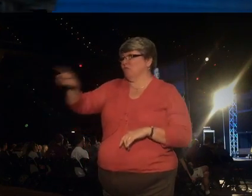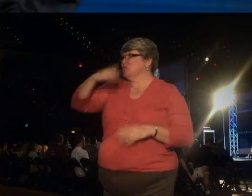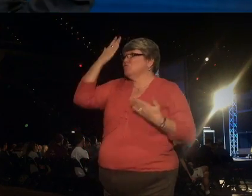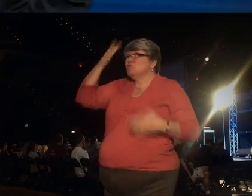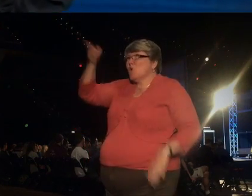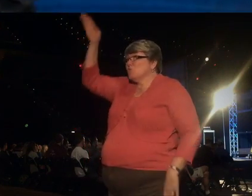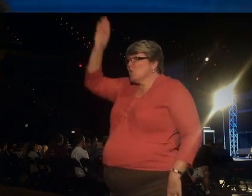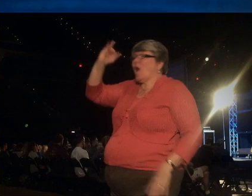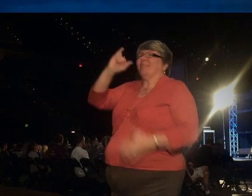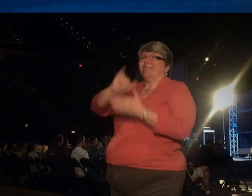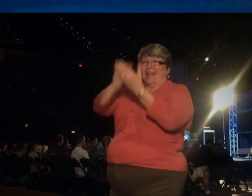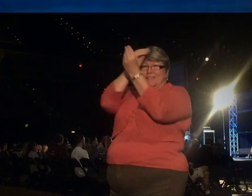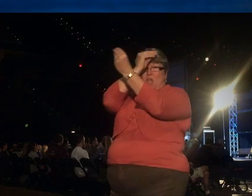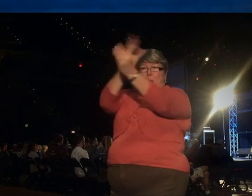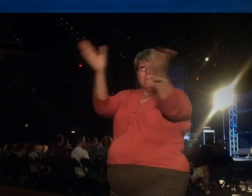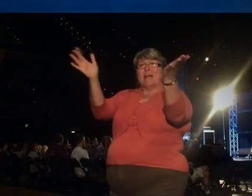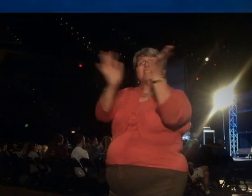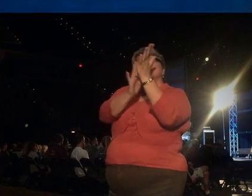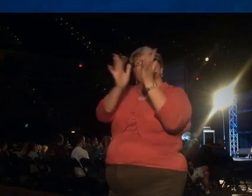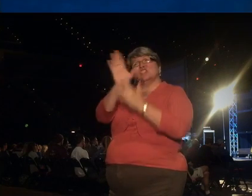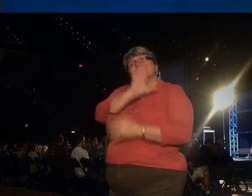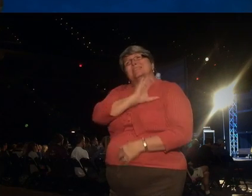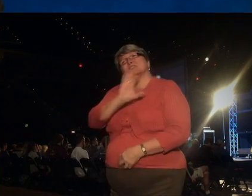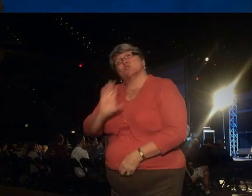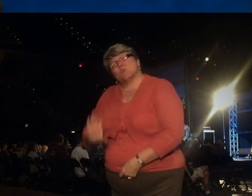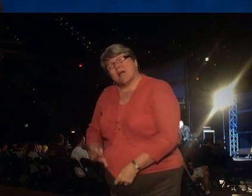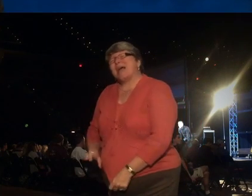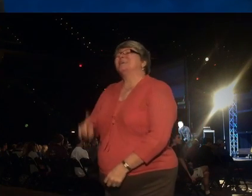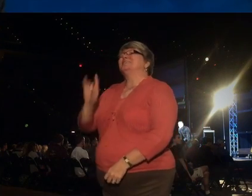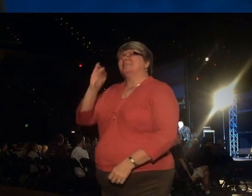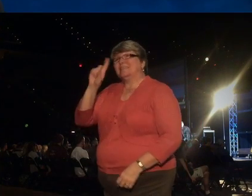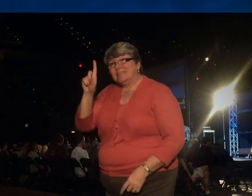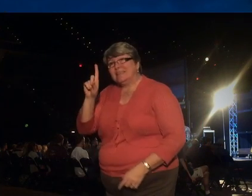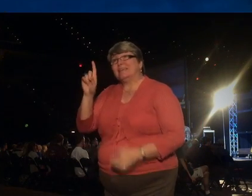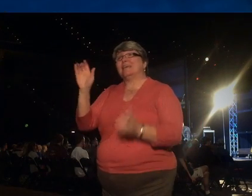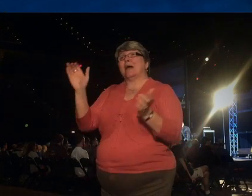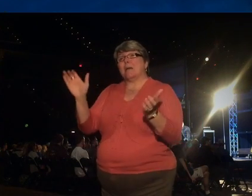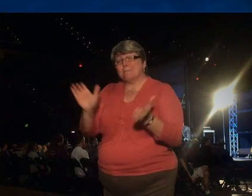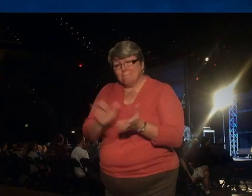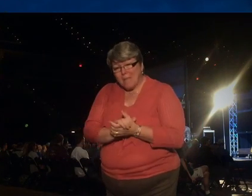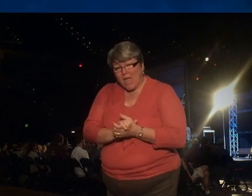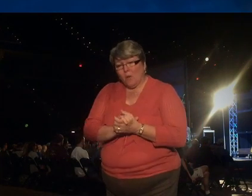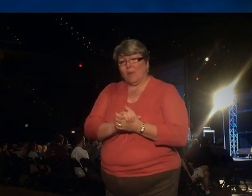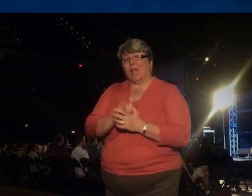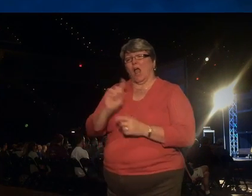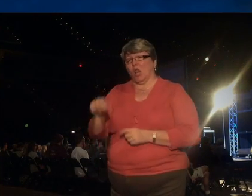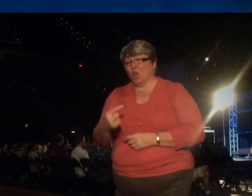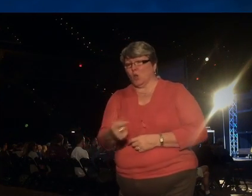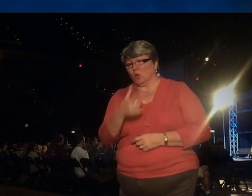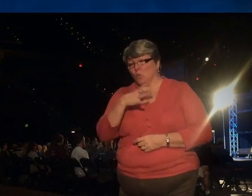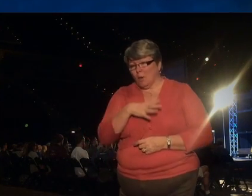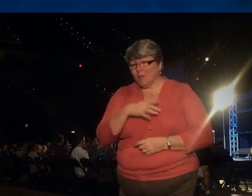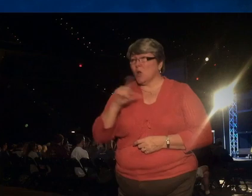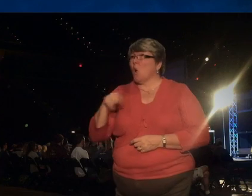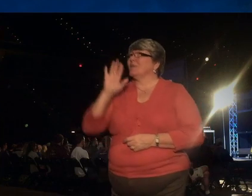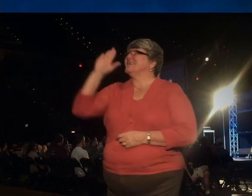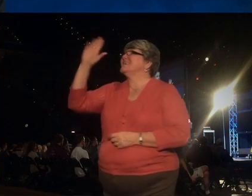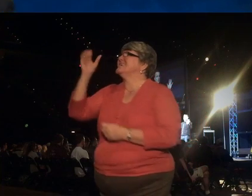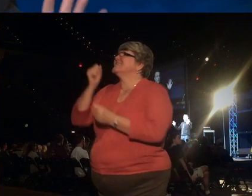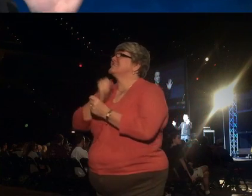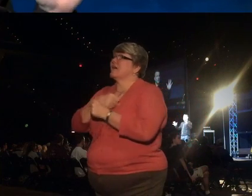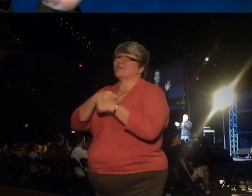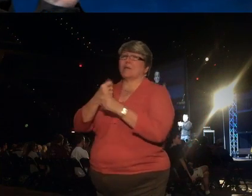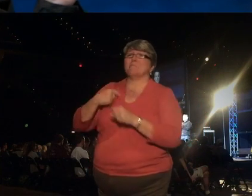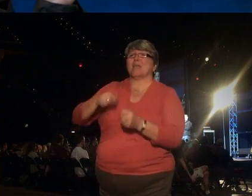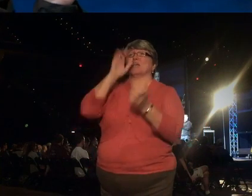Jesus Christ did marry a lowly woman. Only his love could make us beautiful like that. And he did it. And so